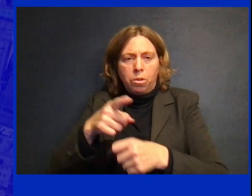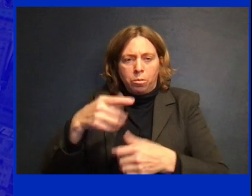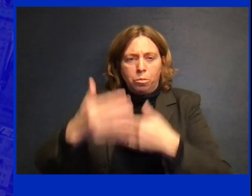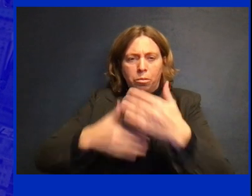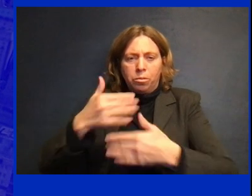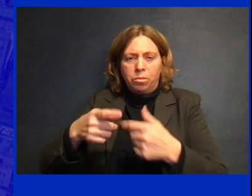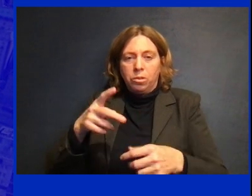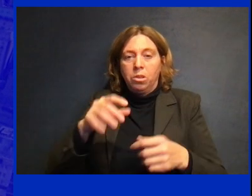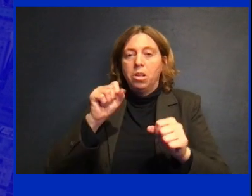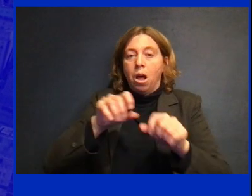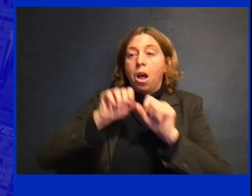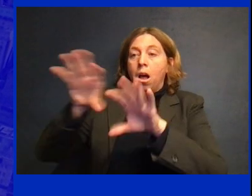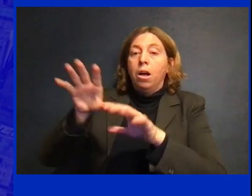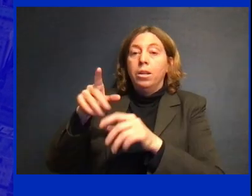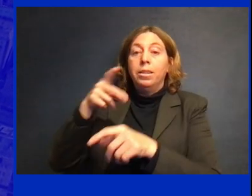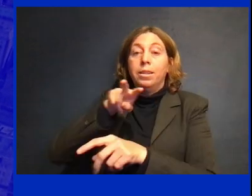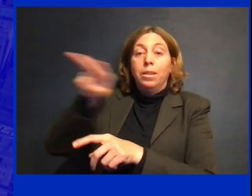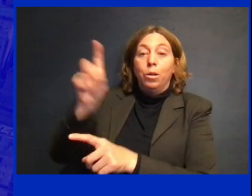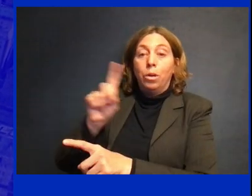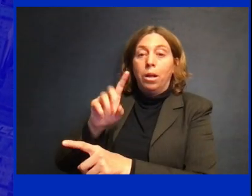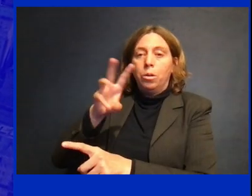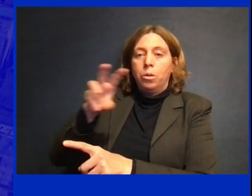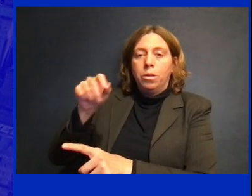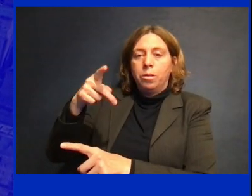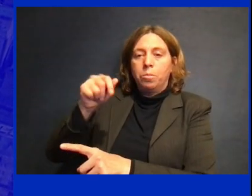all available on the project website,